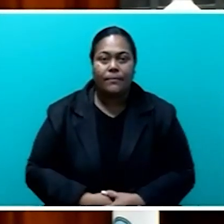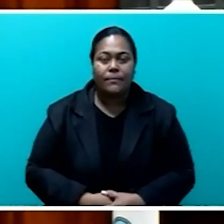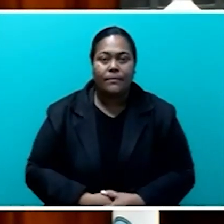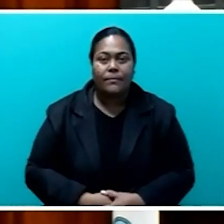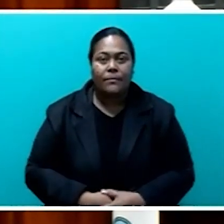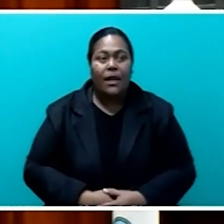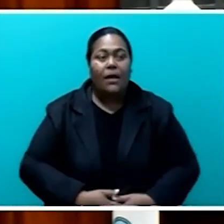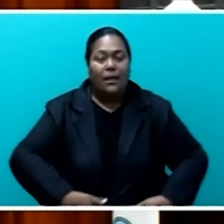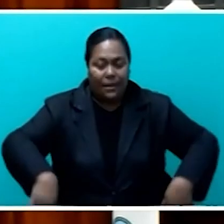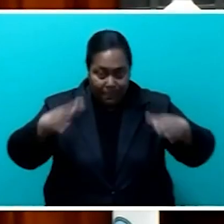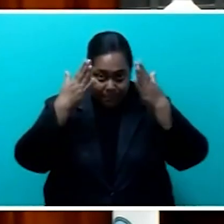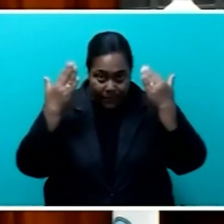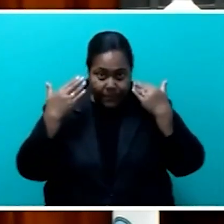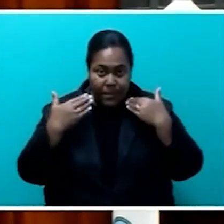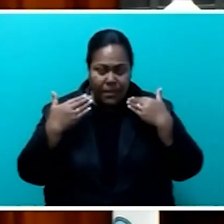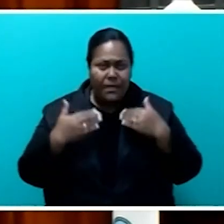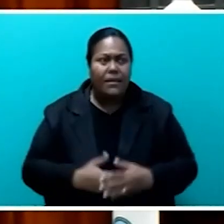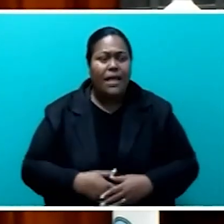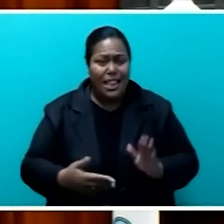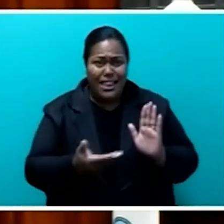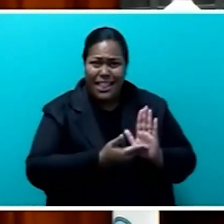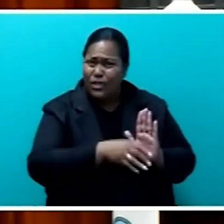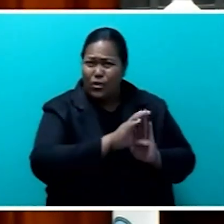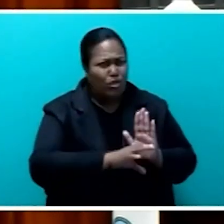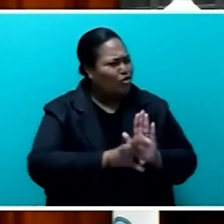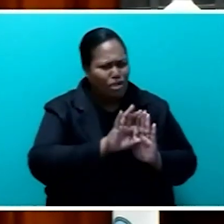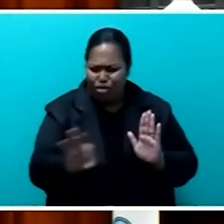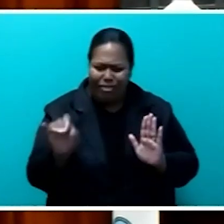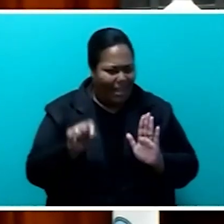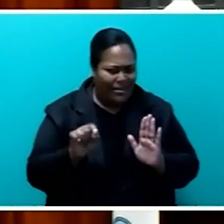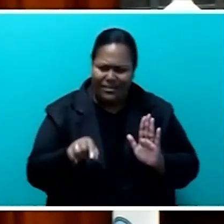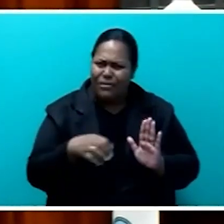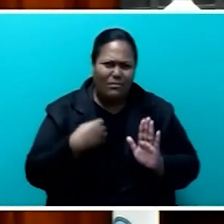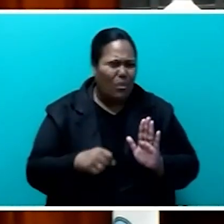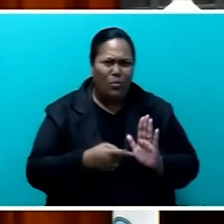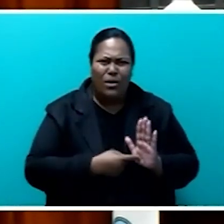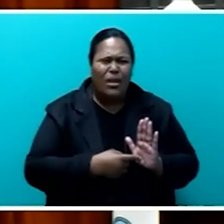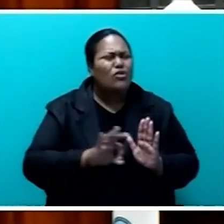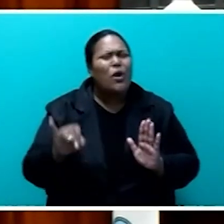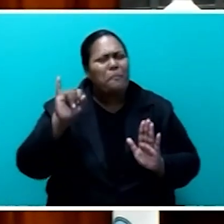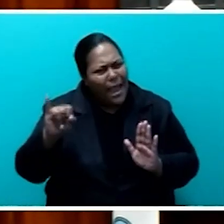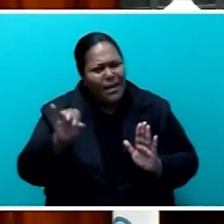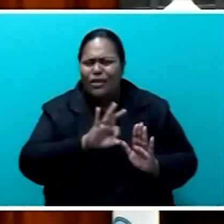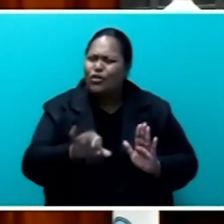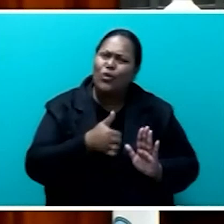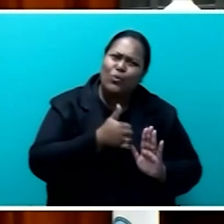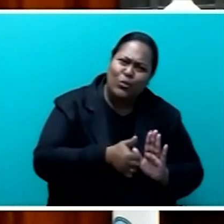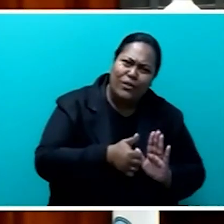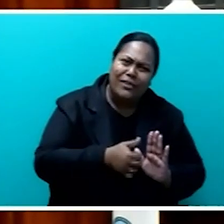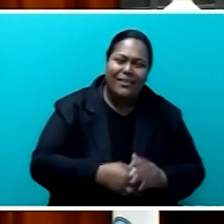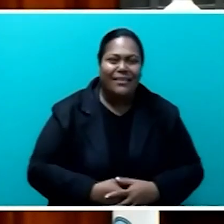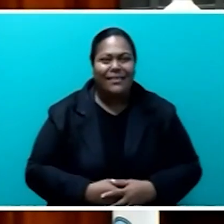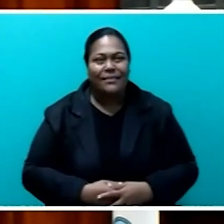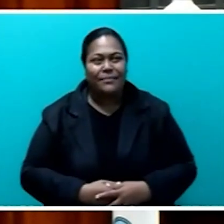Mr. Speaker, sir, this Constitution is not all bad, but not all good either. Let me